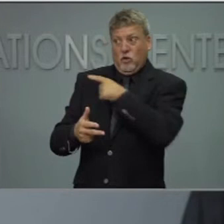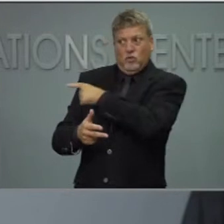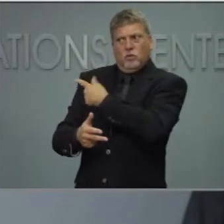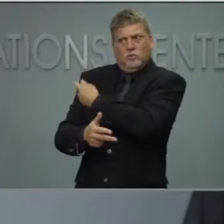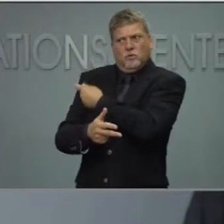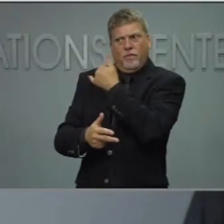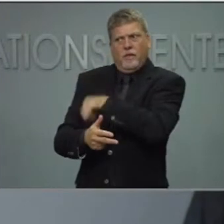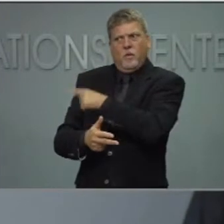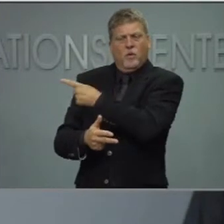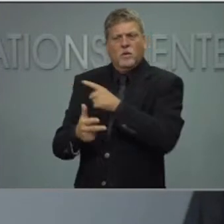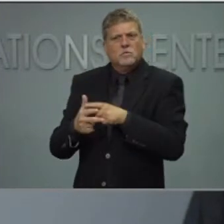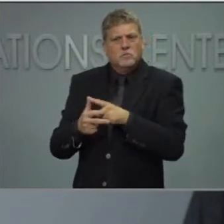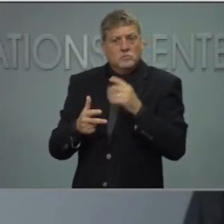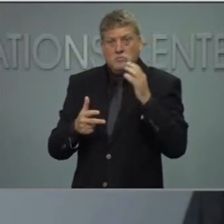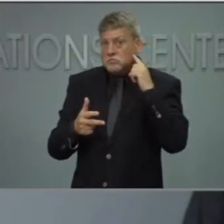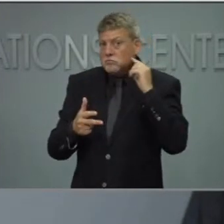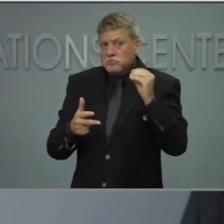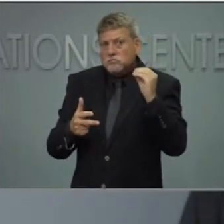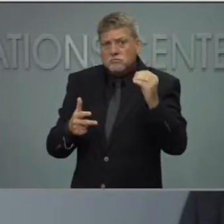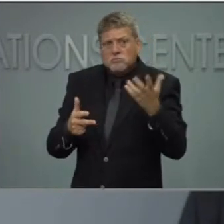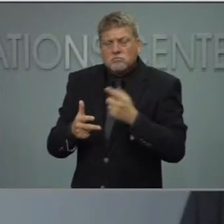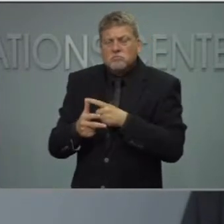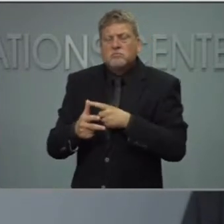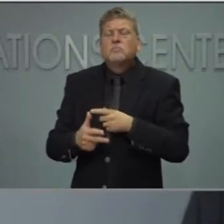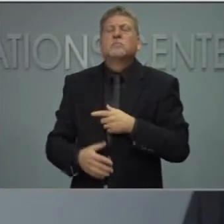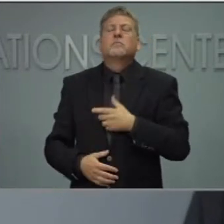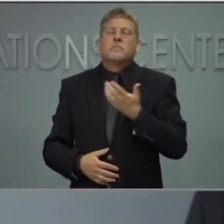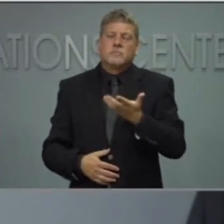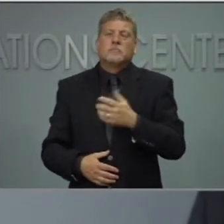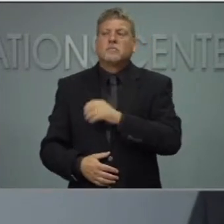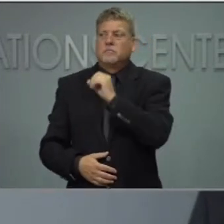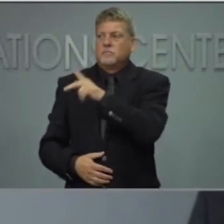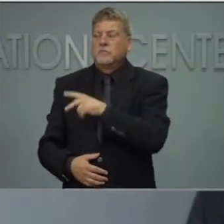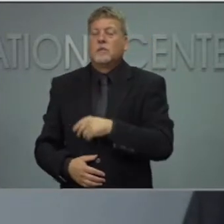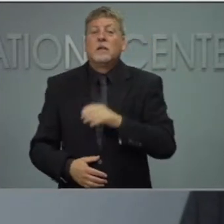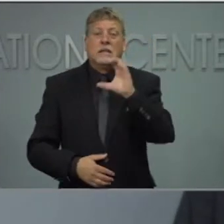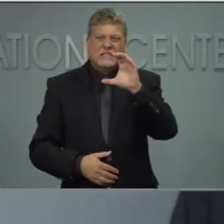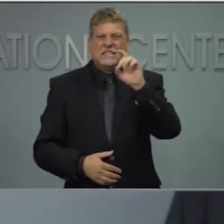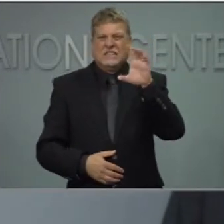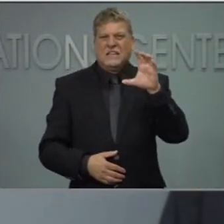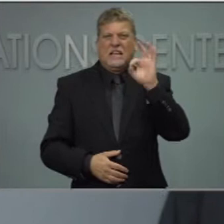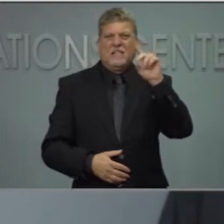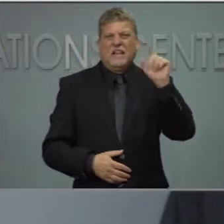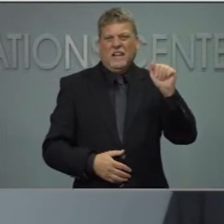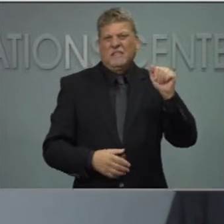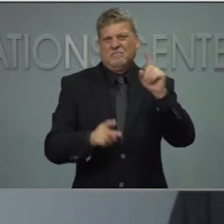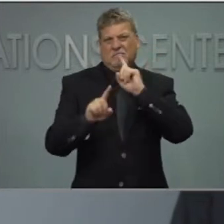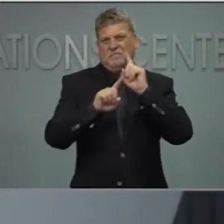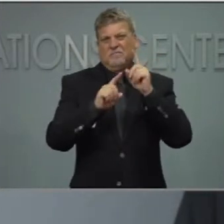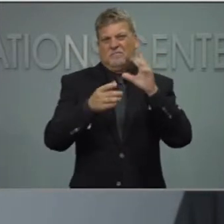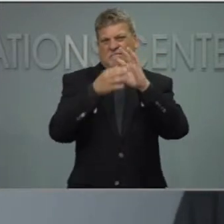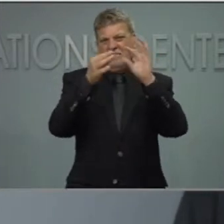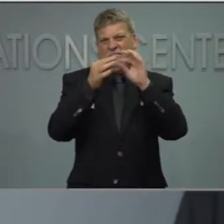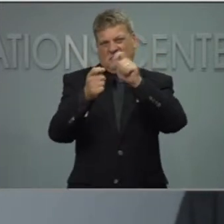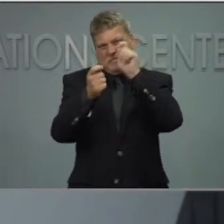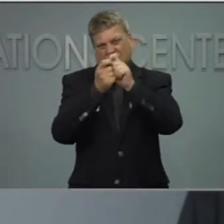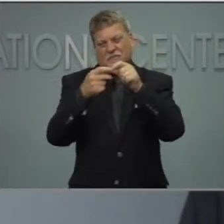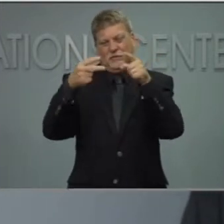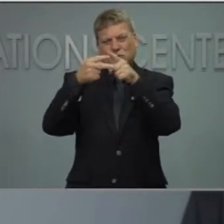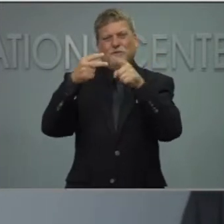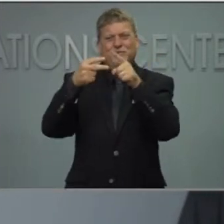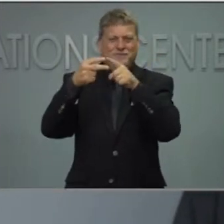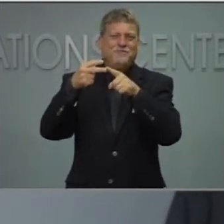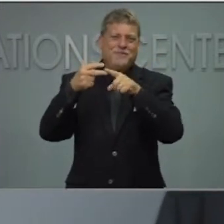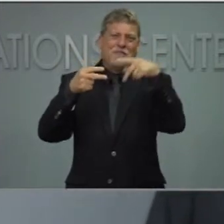mark? Yeah, so the CDC and FDA announcement today was specific to the Pfizer and Moderna vaccines. They did mention